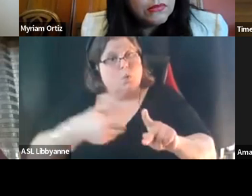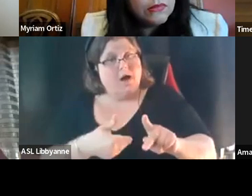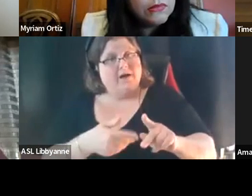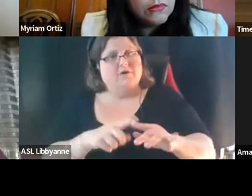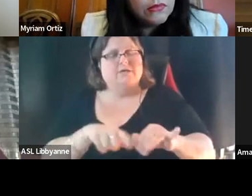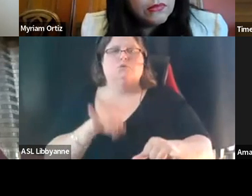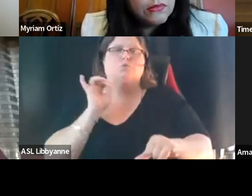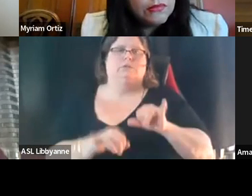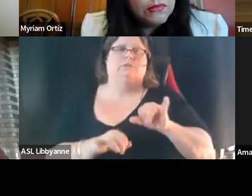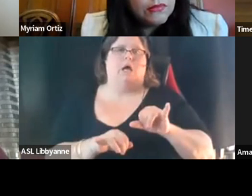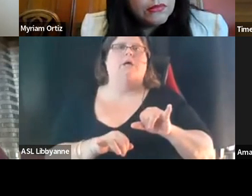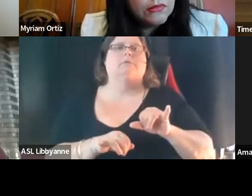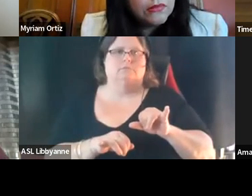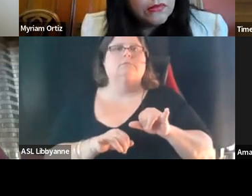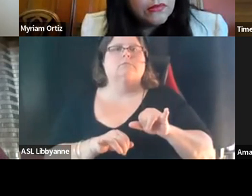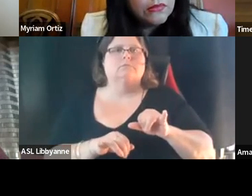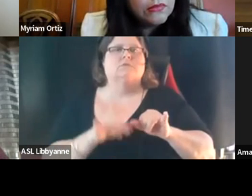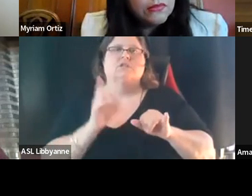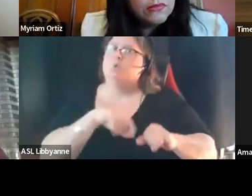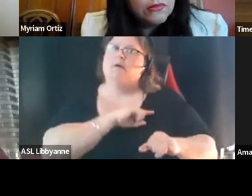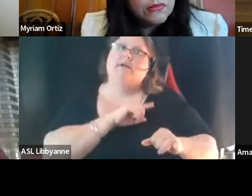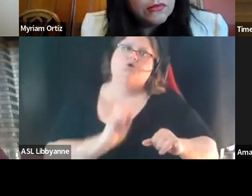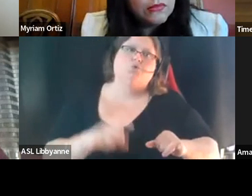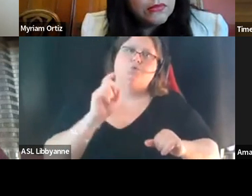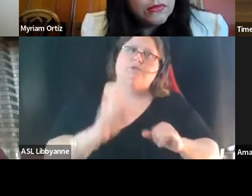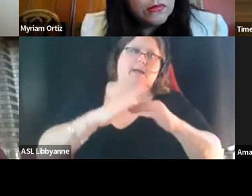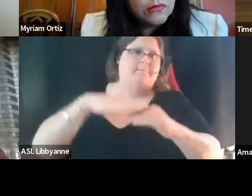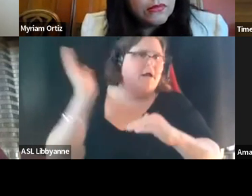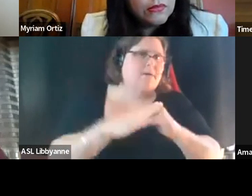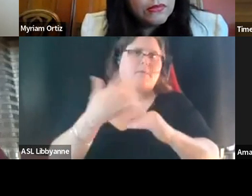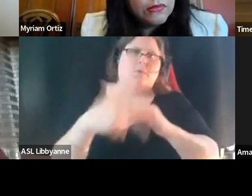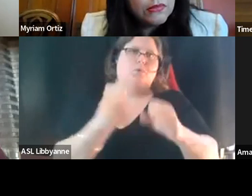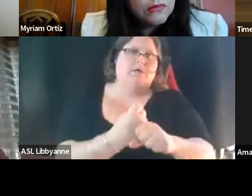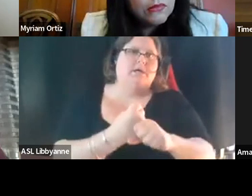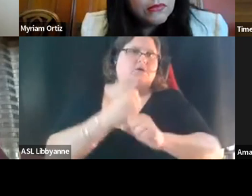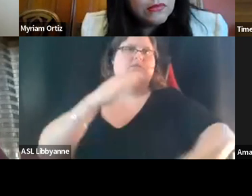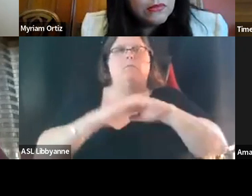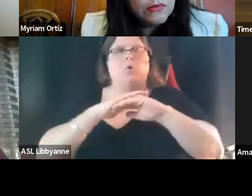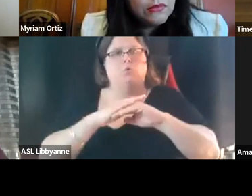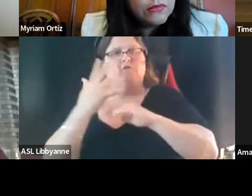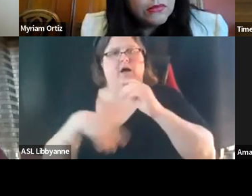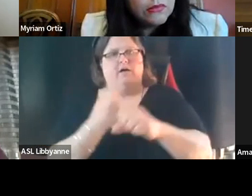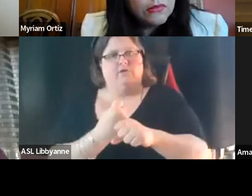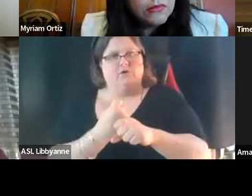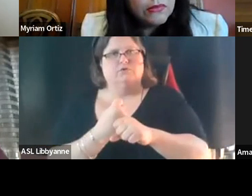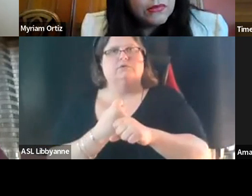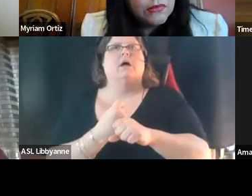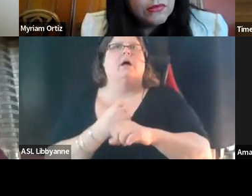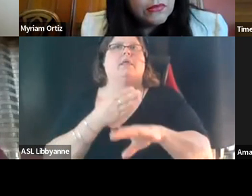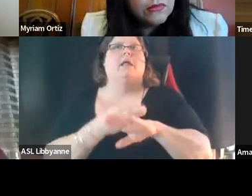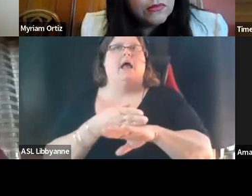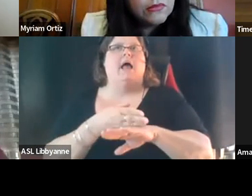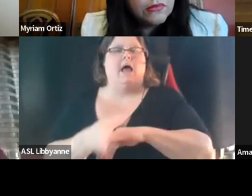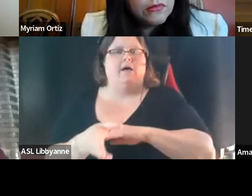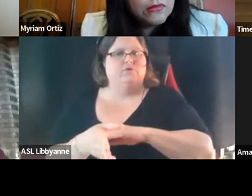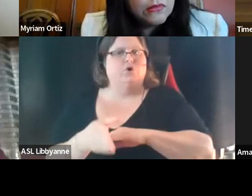have at least some qualifications to stay at the least 3, at the most 5. And then after the end of